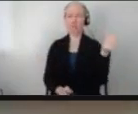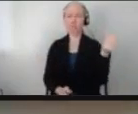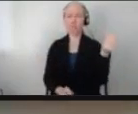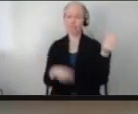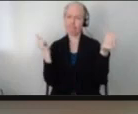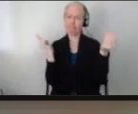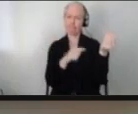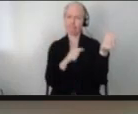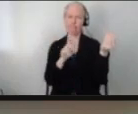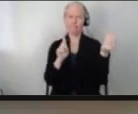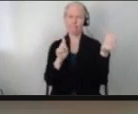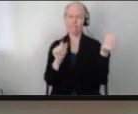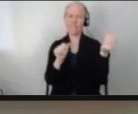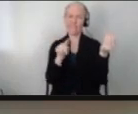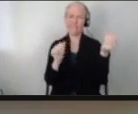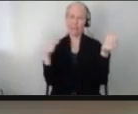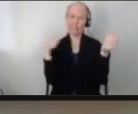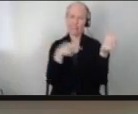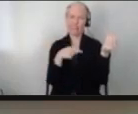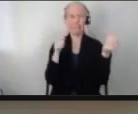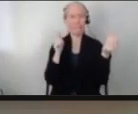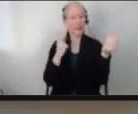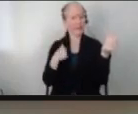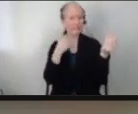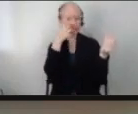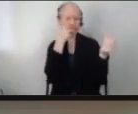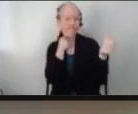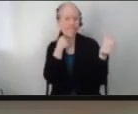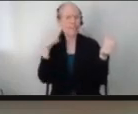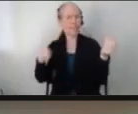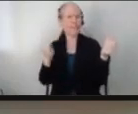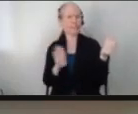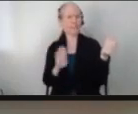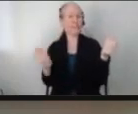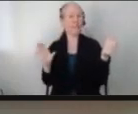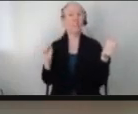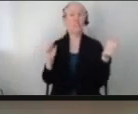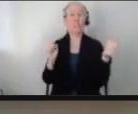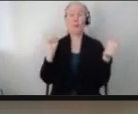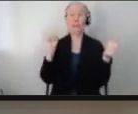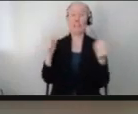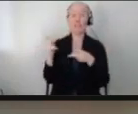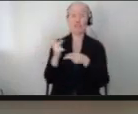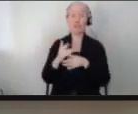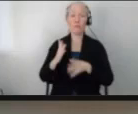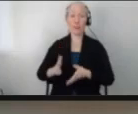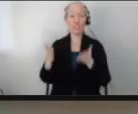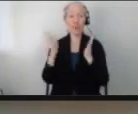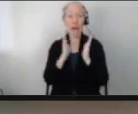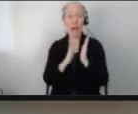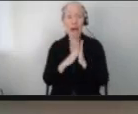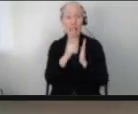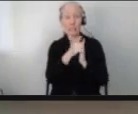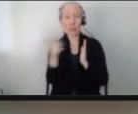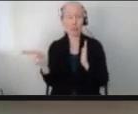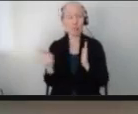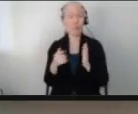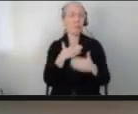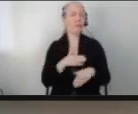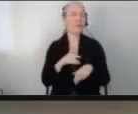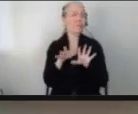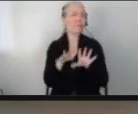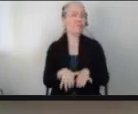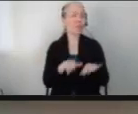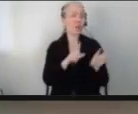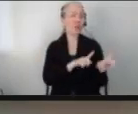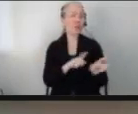what counts in this business. And what that means is when your supervisor asks you to take a survey or to collect metrics, don't